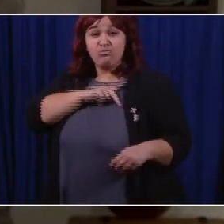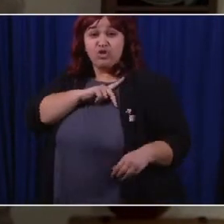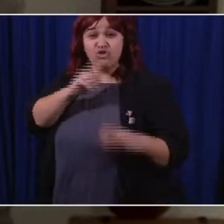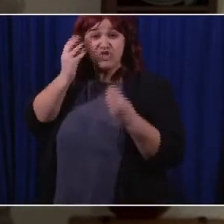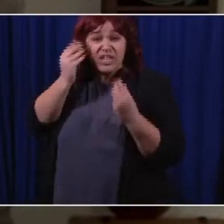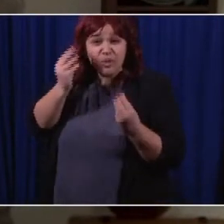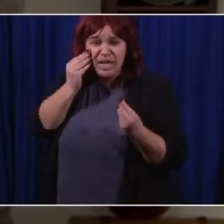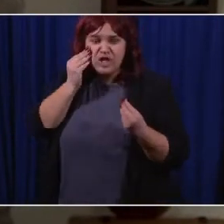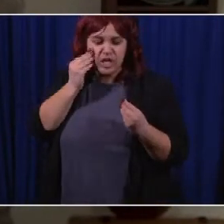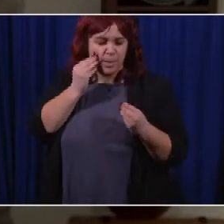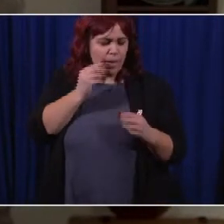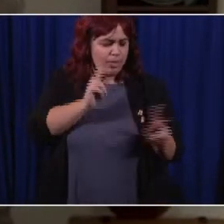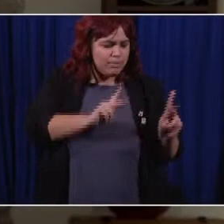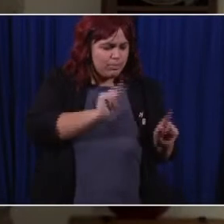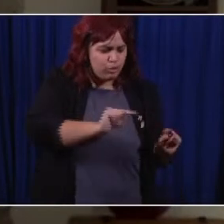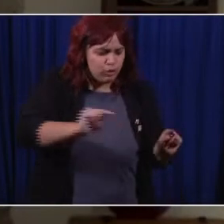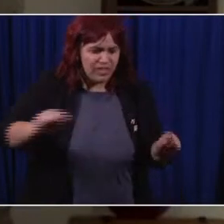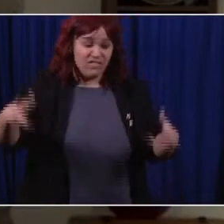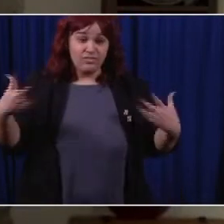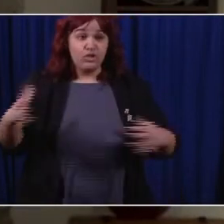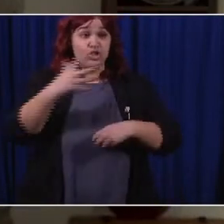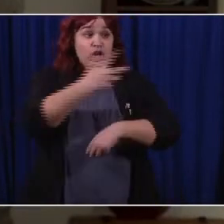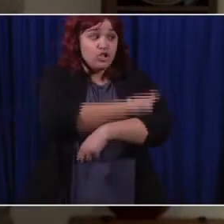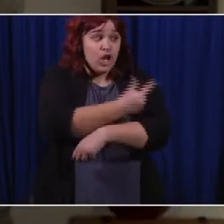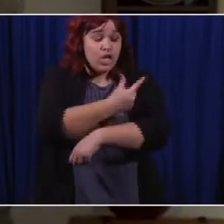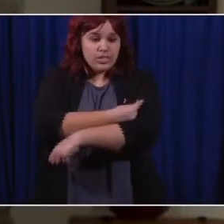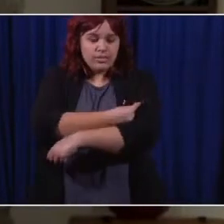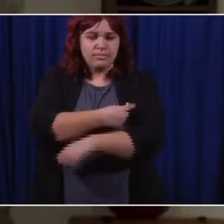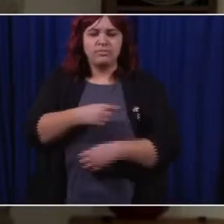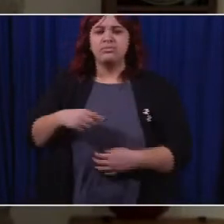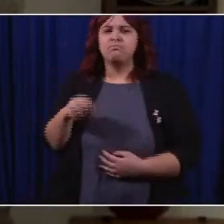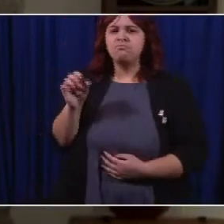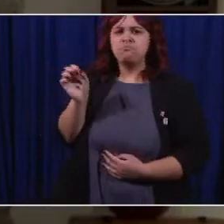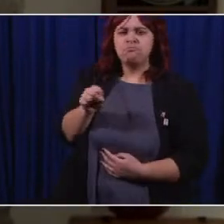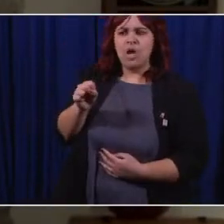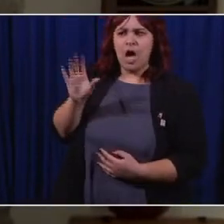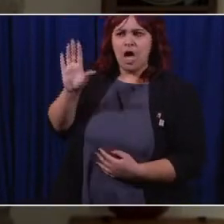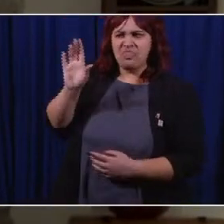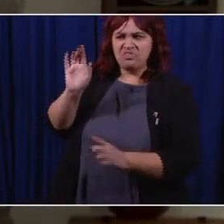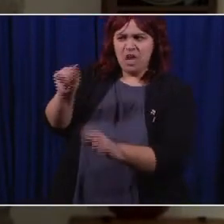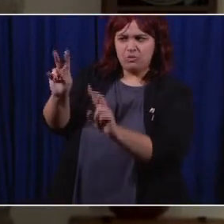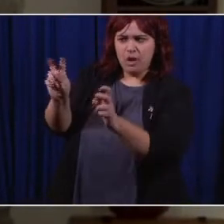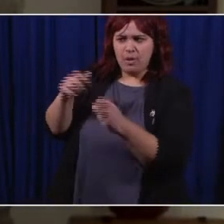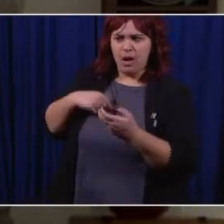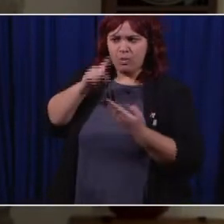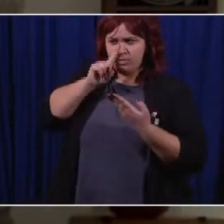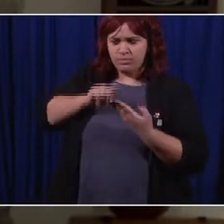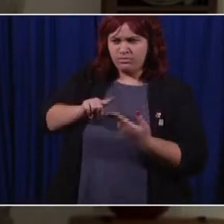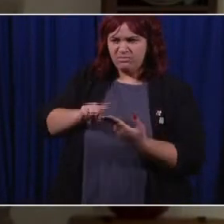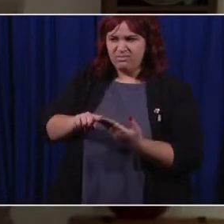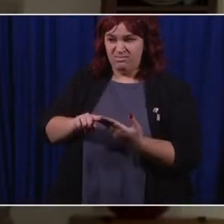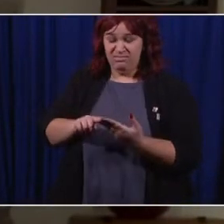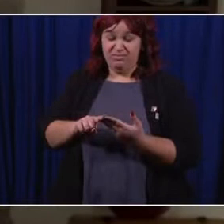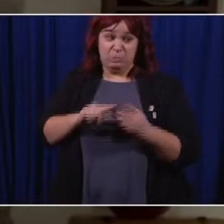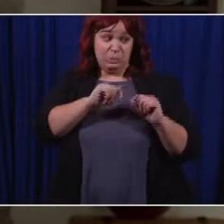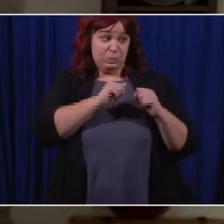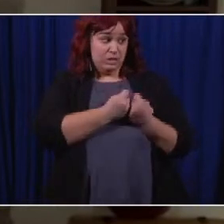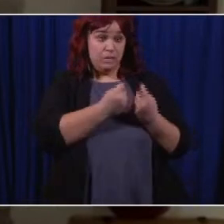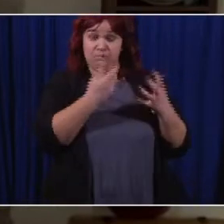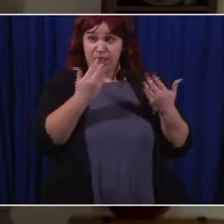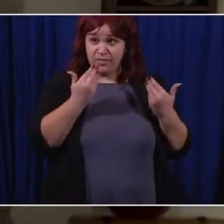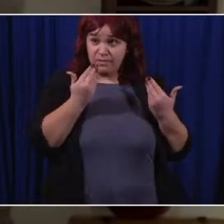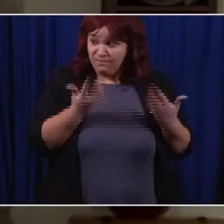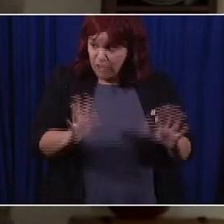have? Yeah, I'll check on that. I don't know if our team has looked at that, and we'll get back to